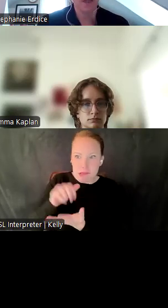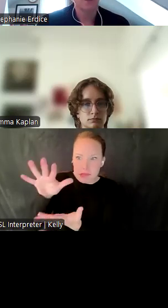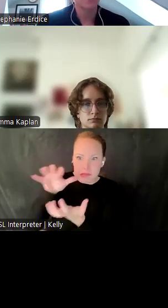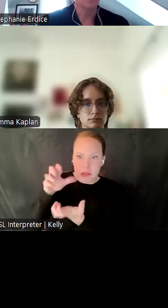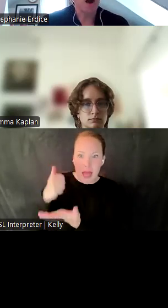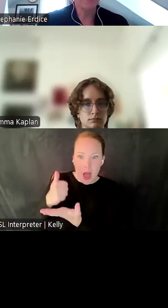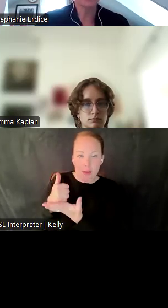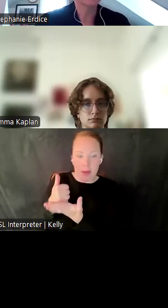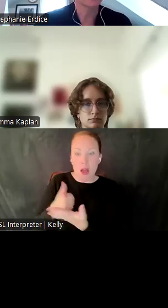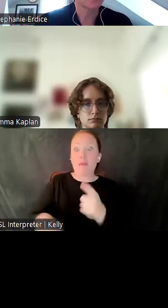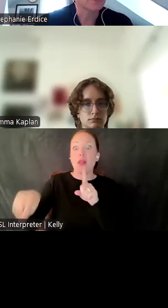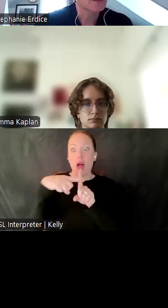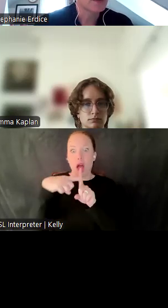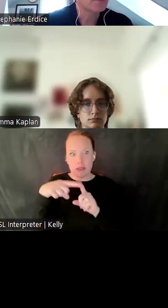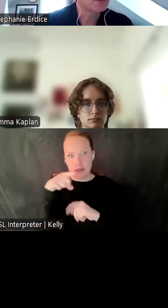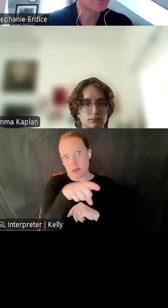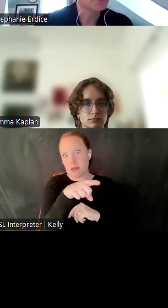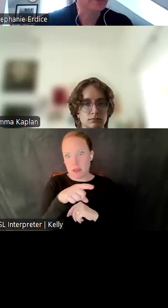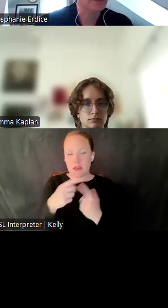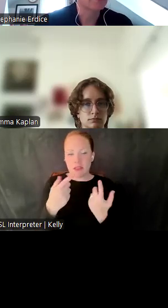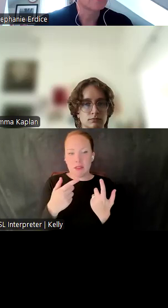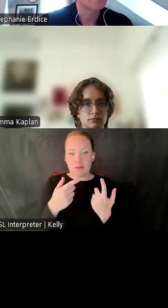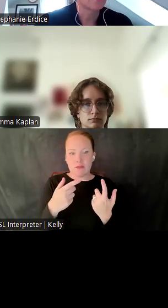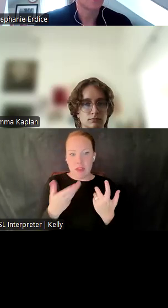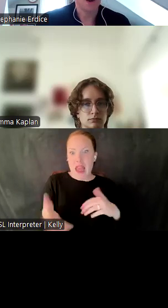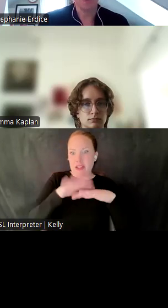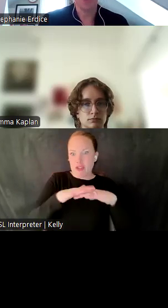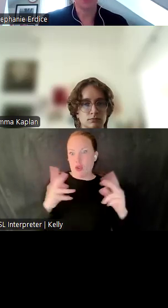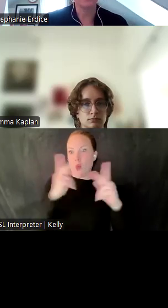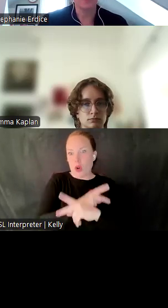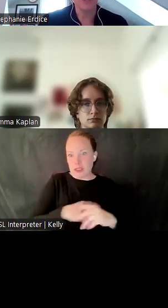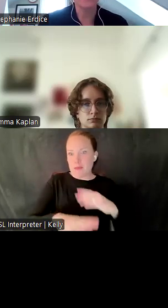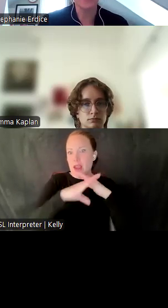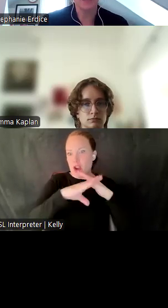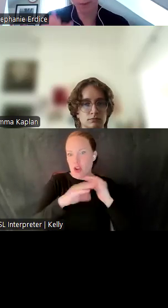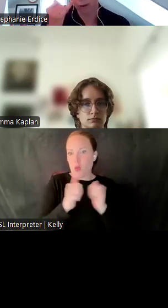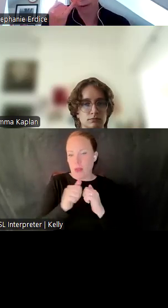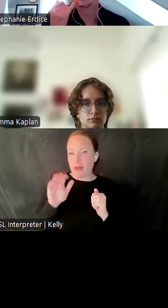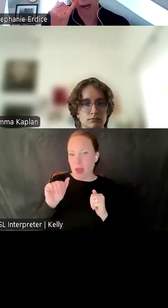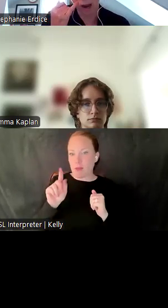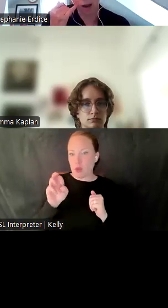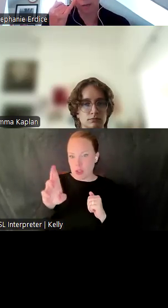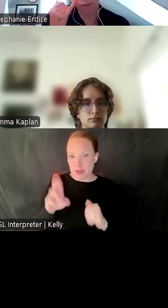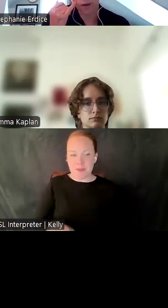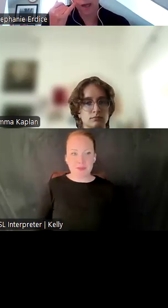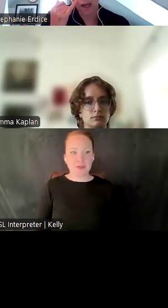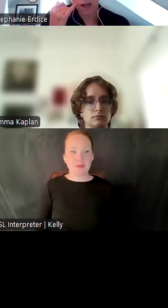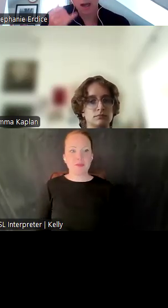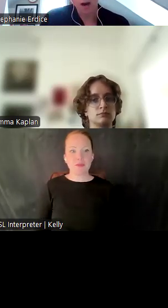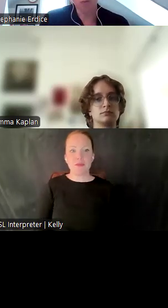survivorship. So on the screen, I'm going to move the screen, are some examples